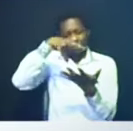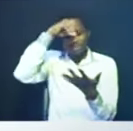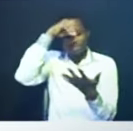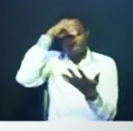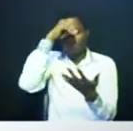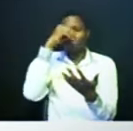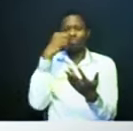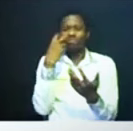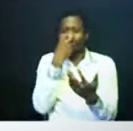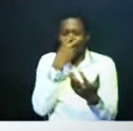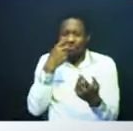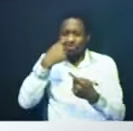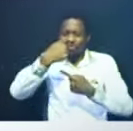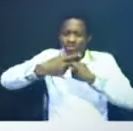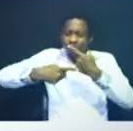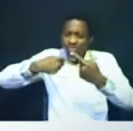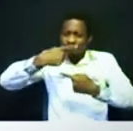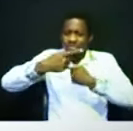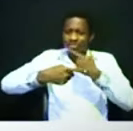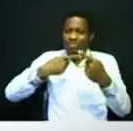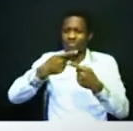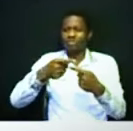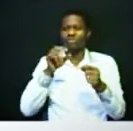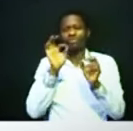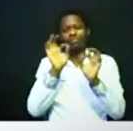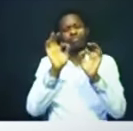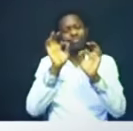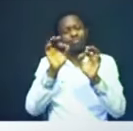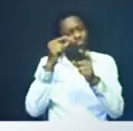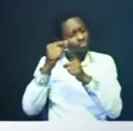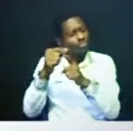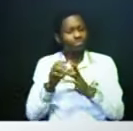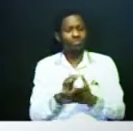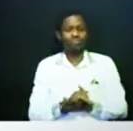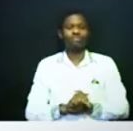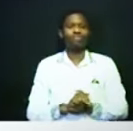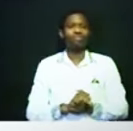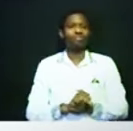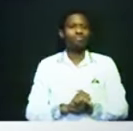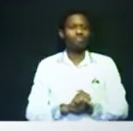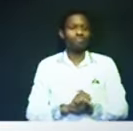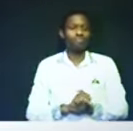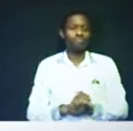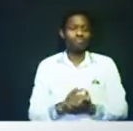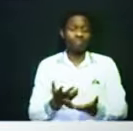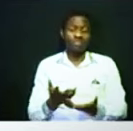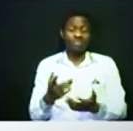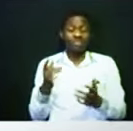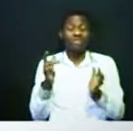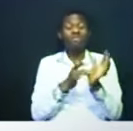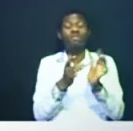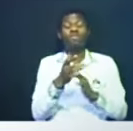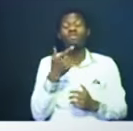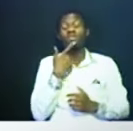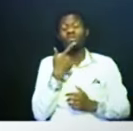Jesus said, "I don't have any word except what I hear him